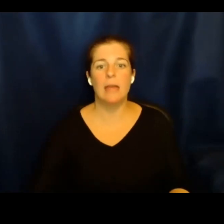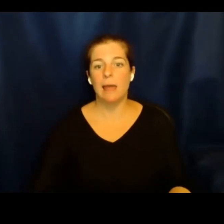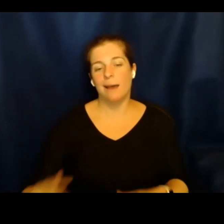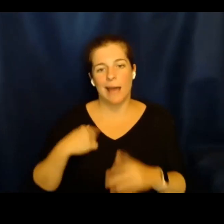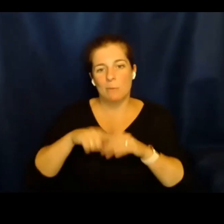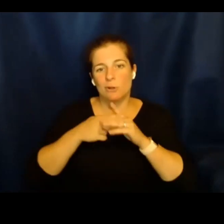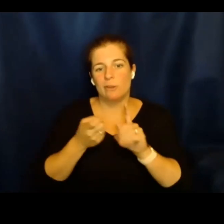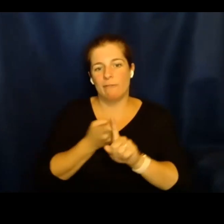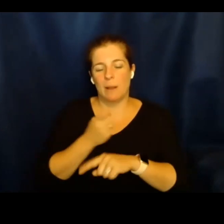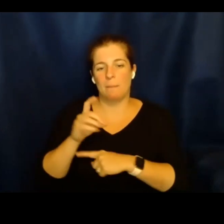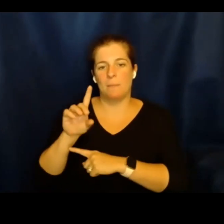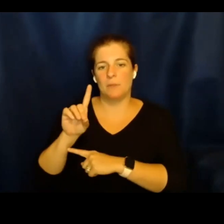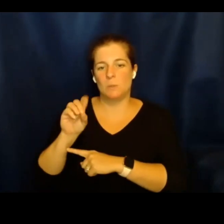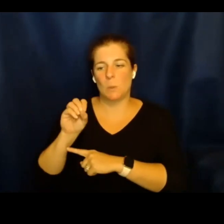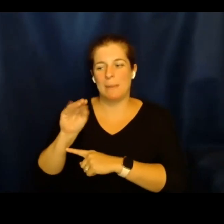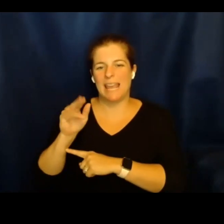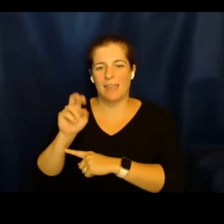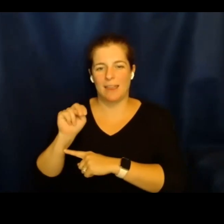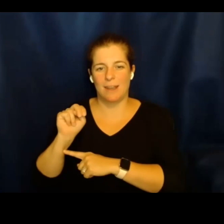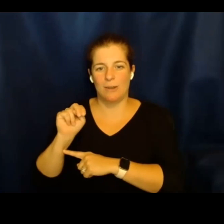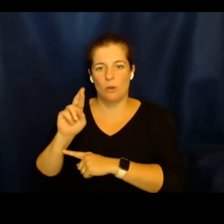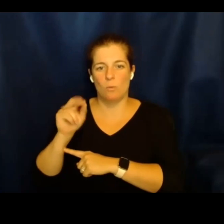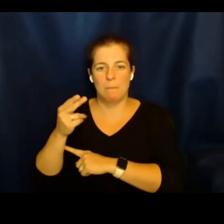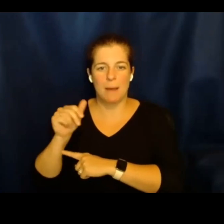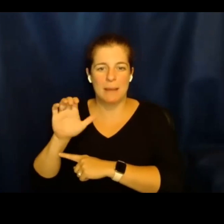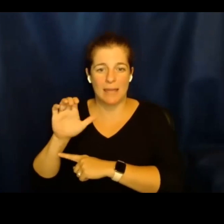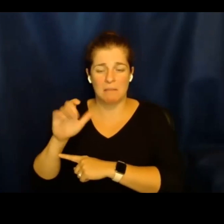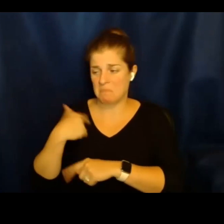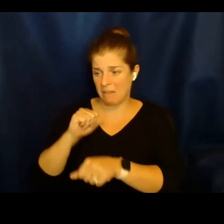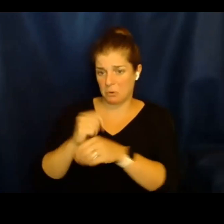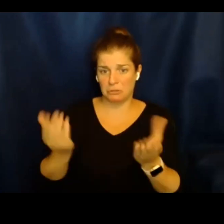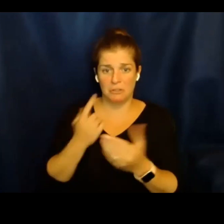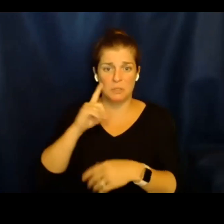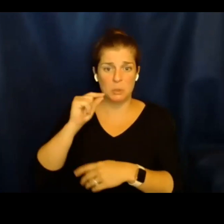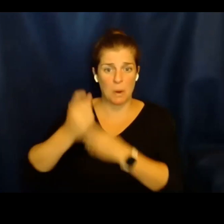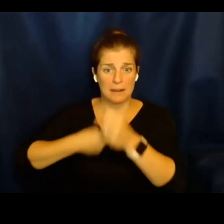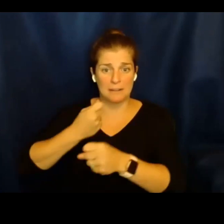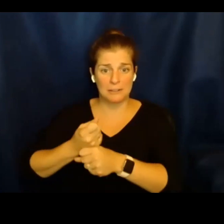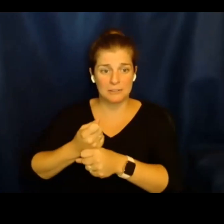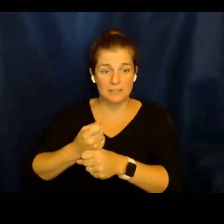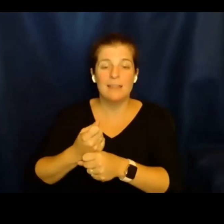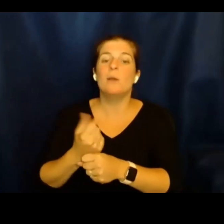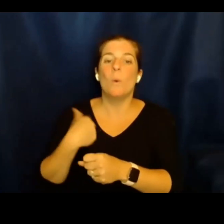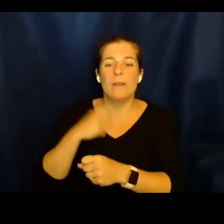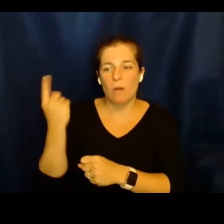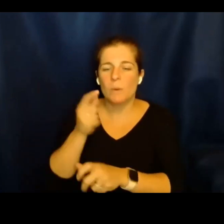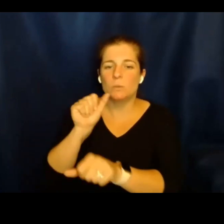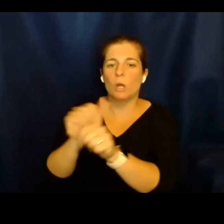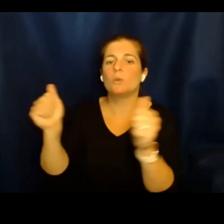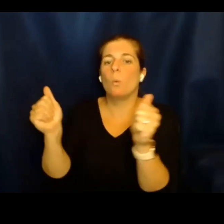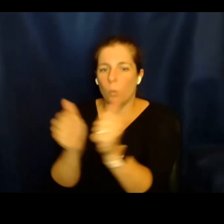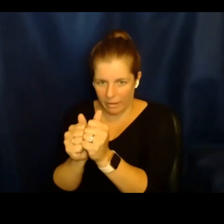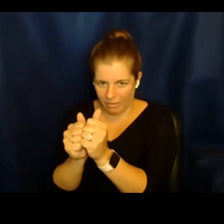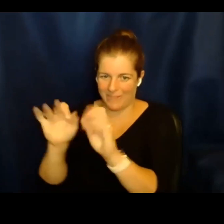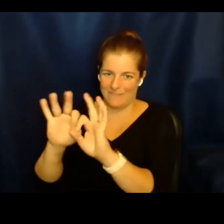I have been here for two decades, and our work has always been with the families, my parents as